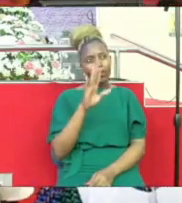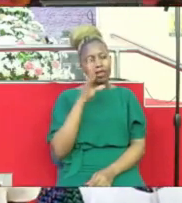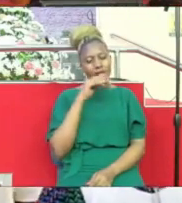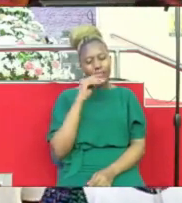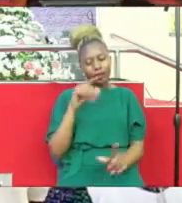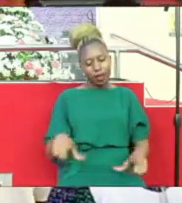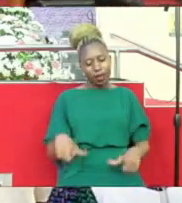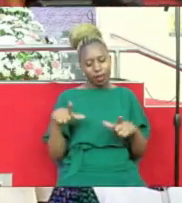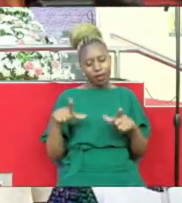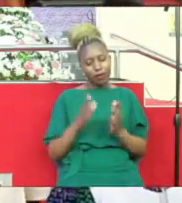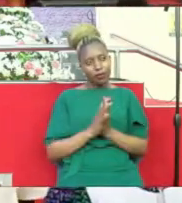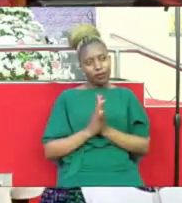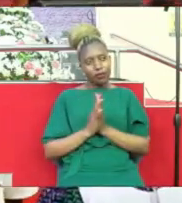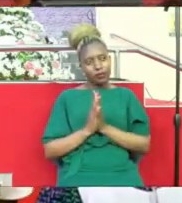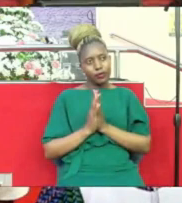life.